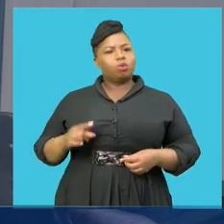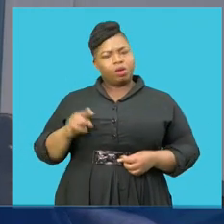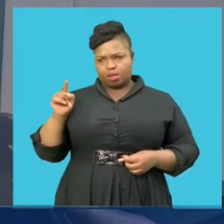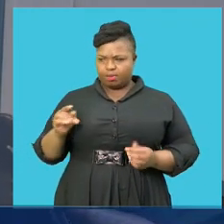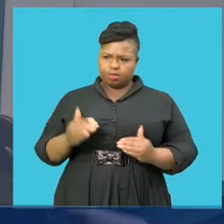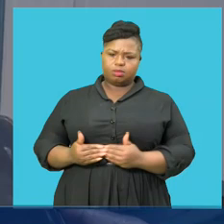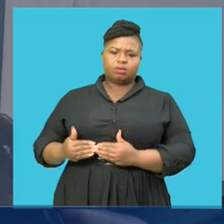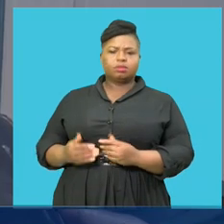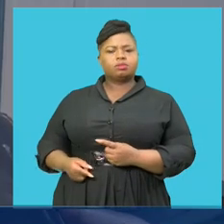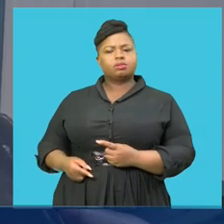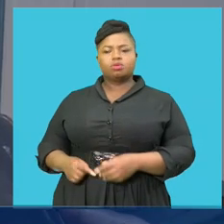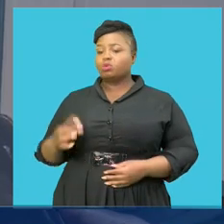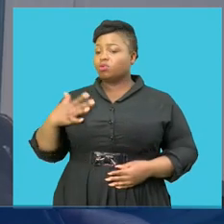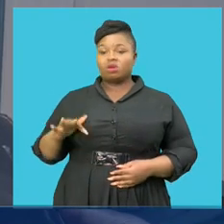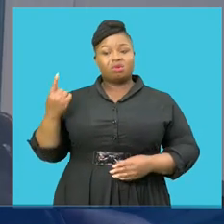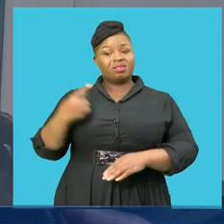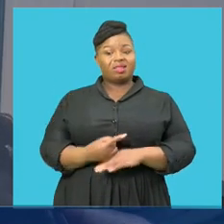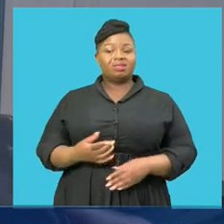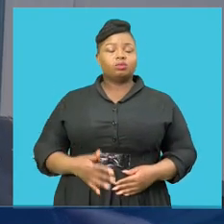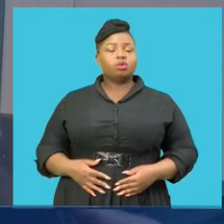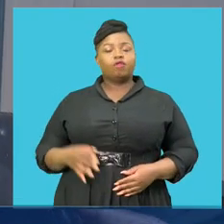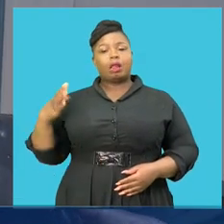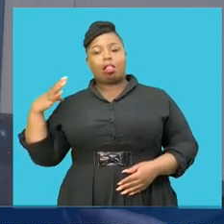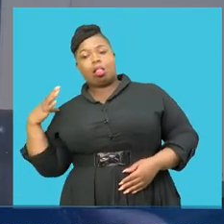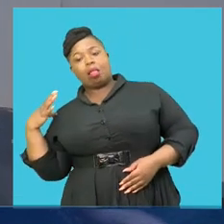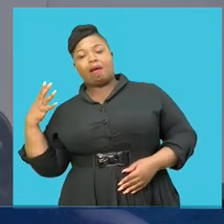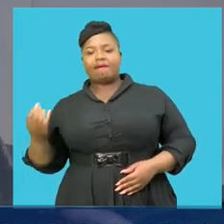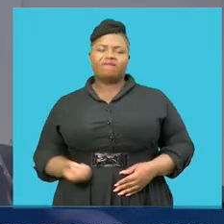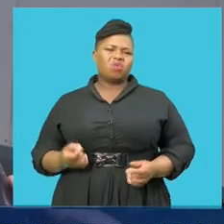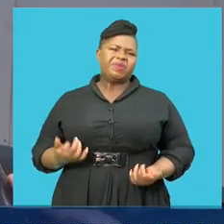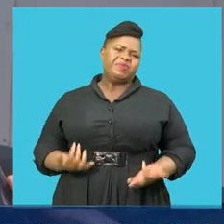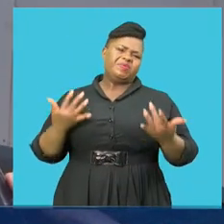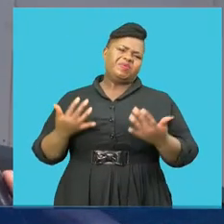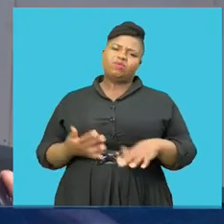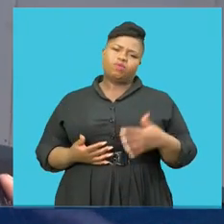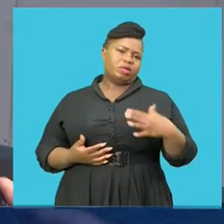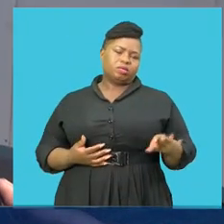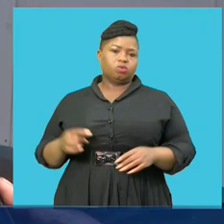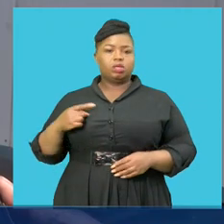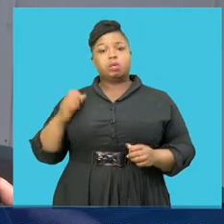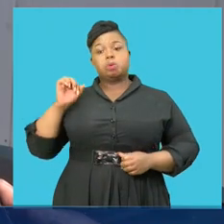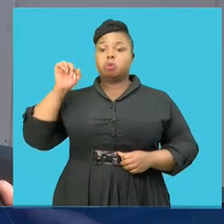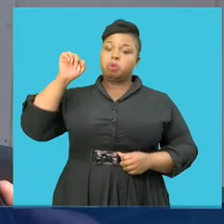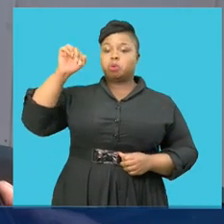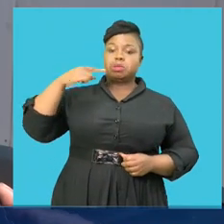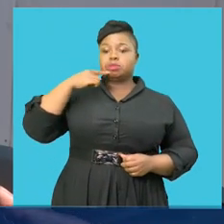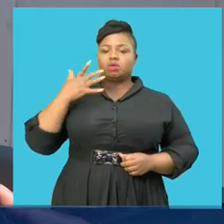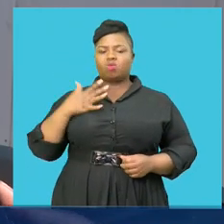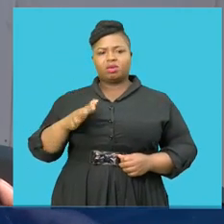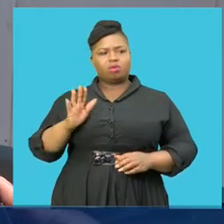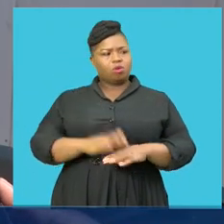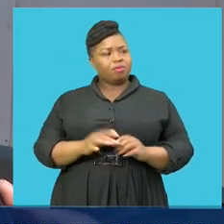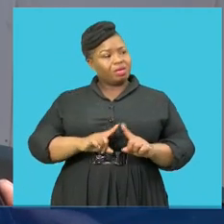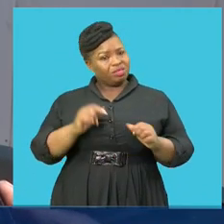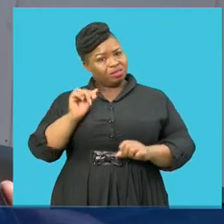bayegade. Asifuni thola one day ukuthi our transformers have been overloaded or seyishile bese bahamba yodoyitoyake ukuthi bafuna enye